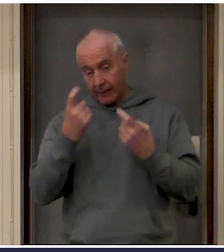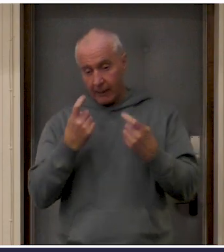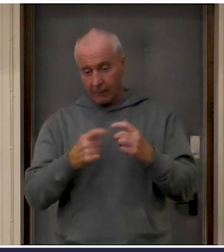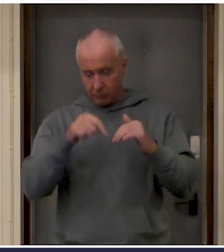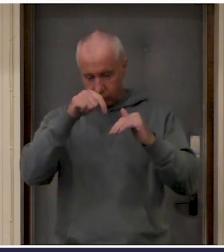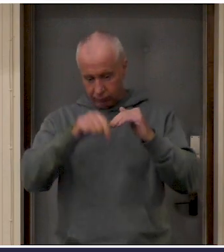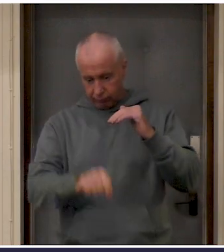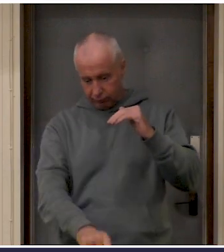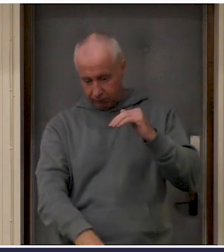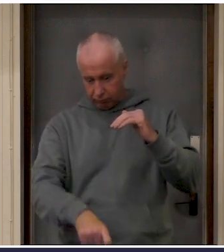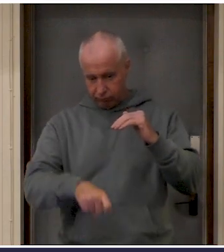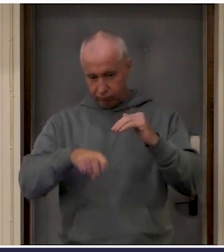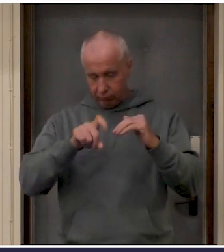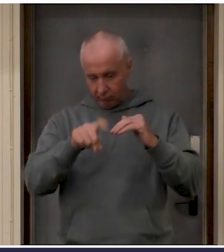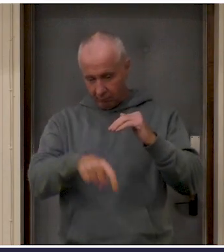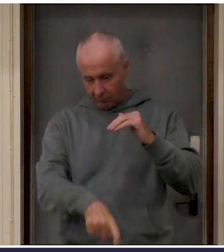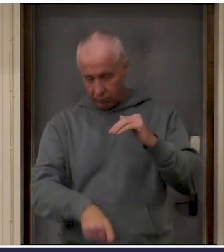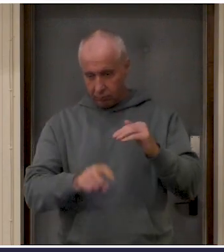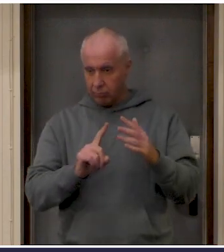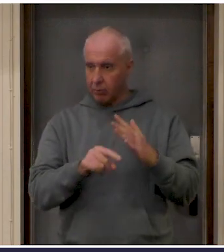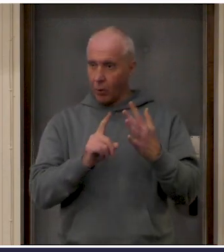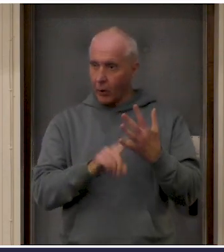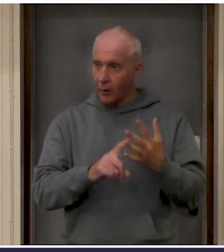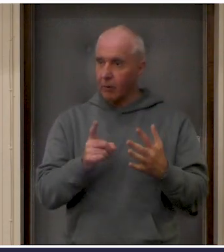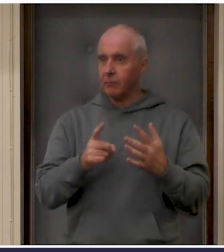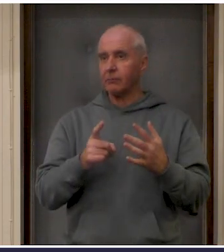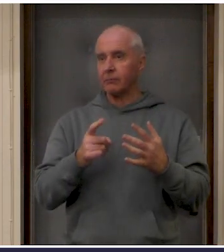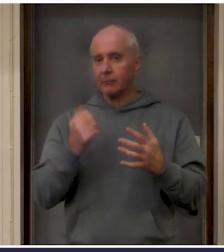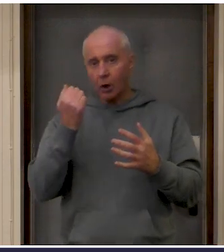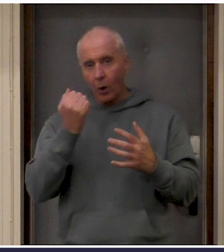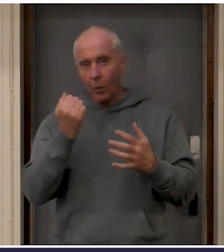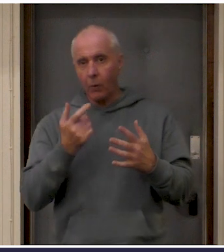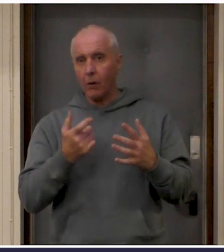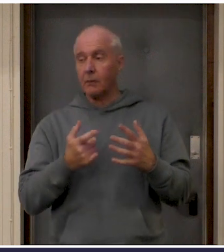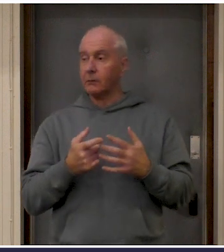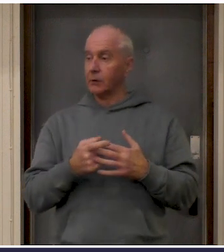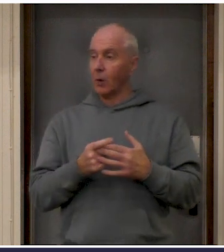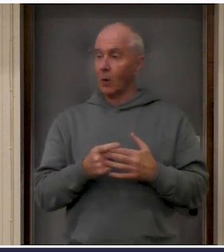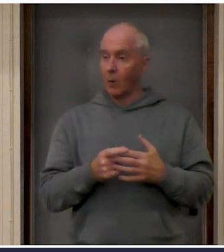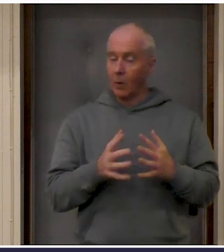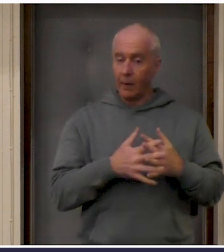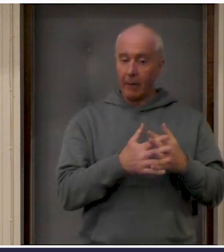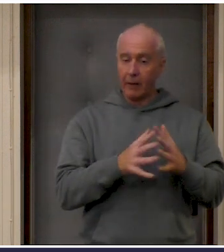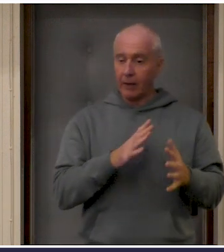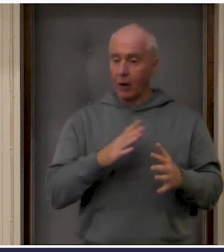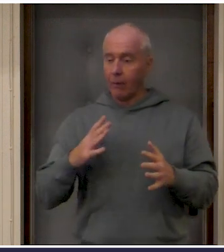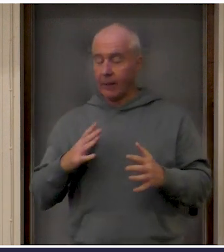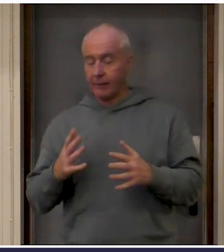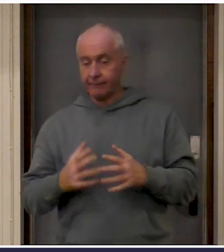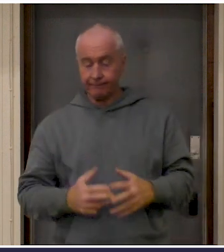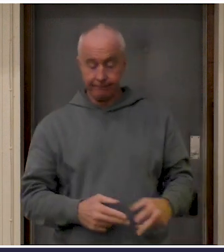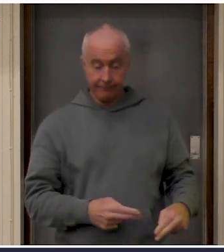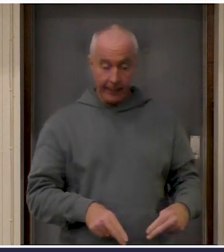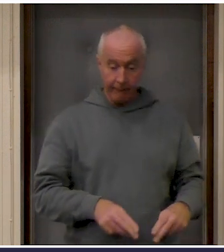So that's sort of a quick trip through the US Army's program. The Navy